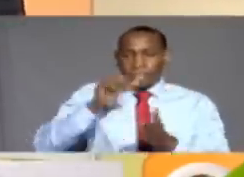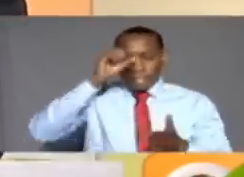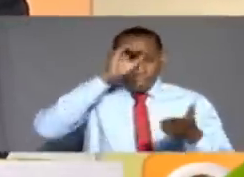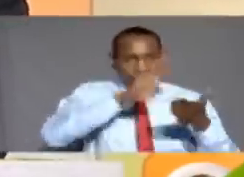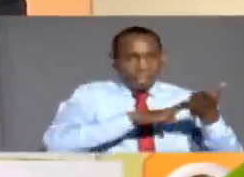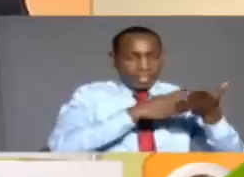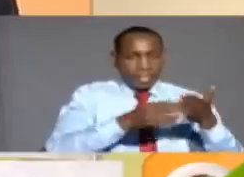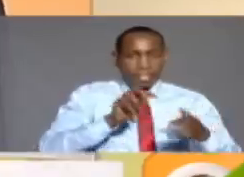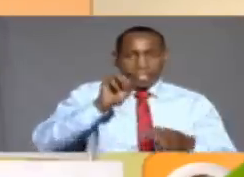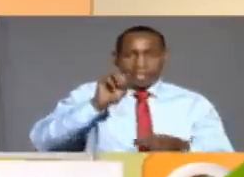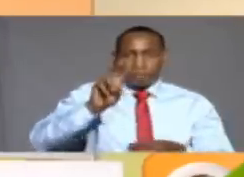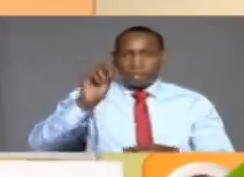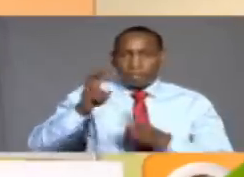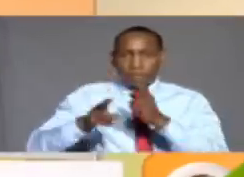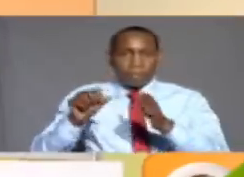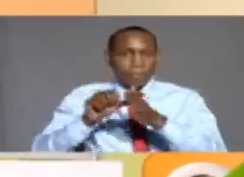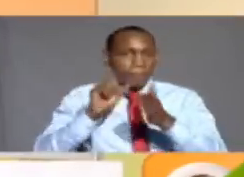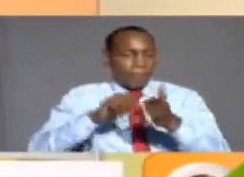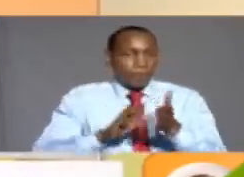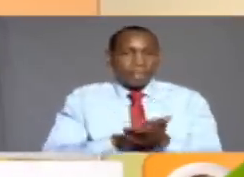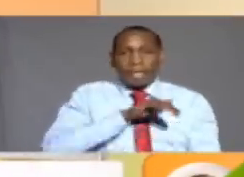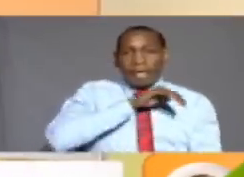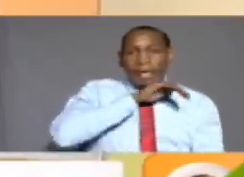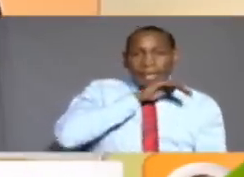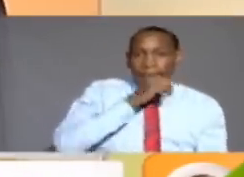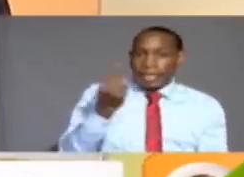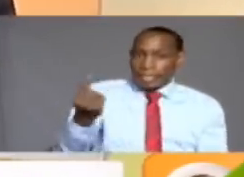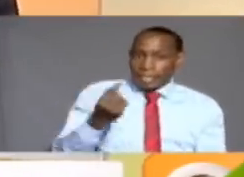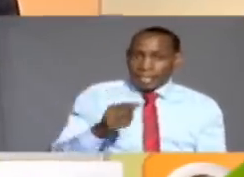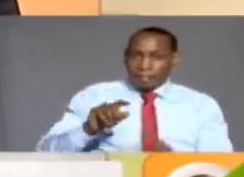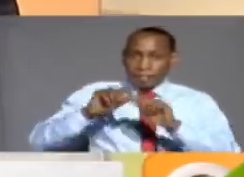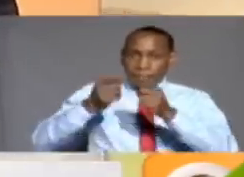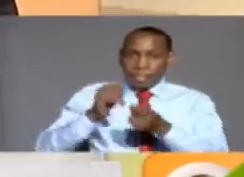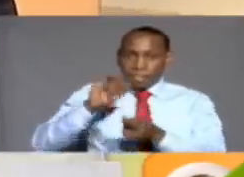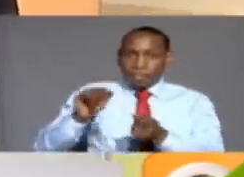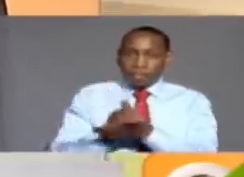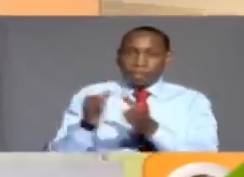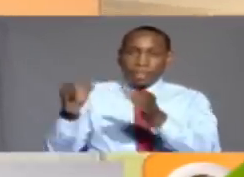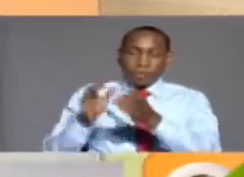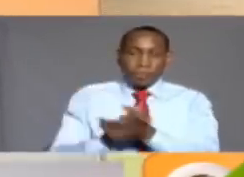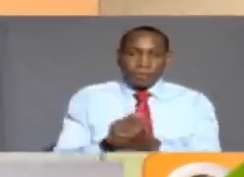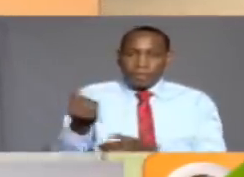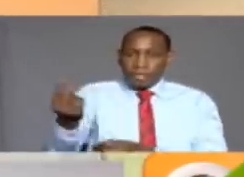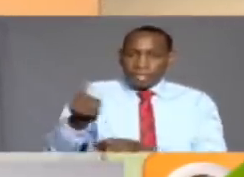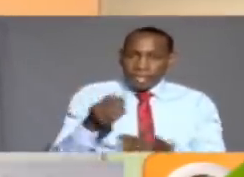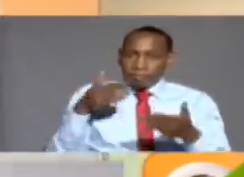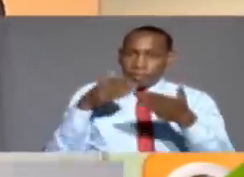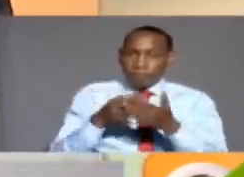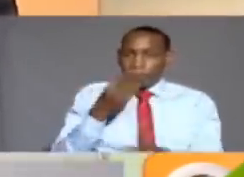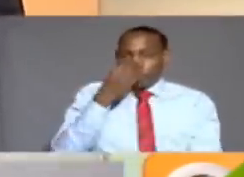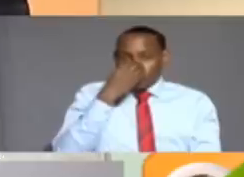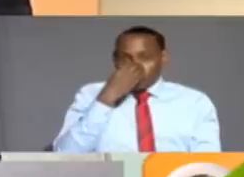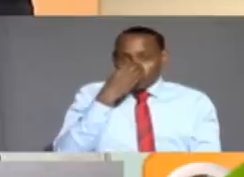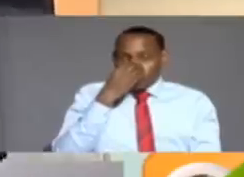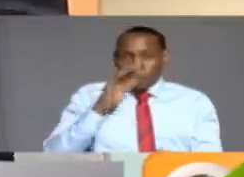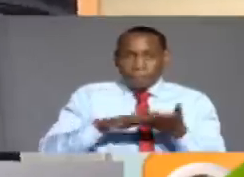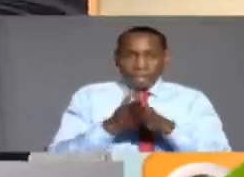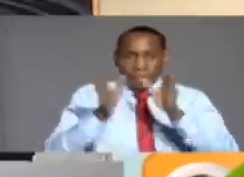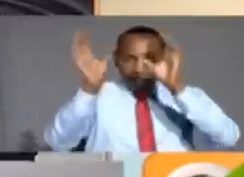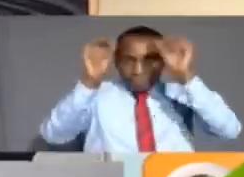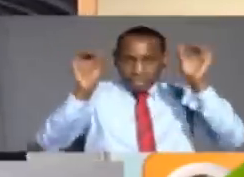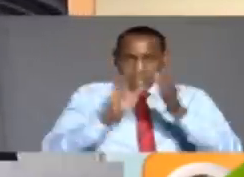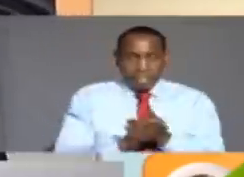of 2022. Their problem is that Raila amekuja kuharibu chama ya Jubilee. Amekuja kusimamisha William Ruto kutoka kuwa president.